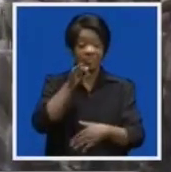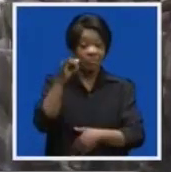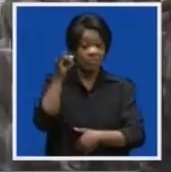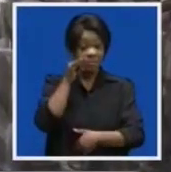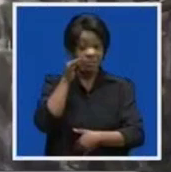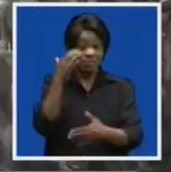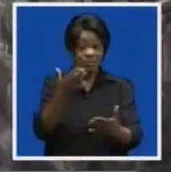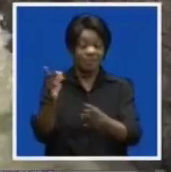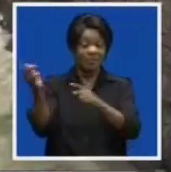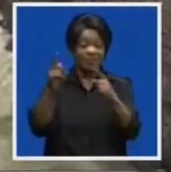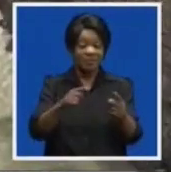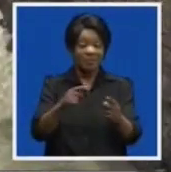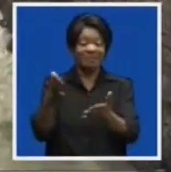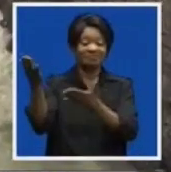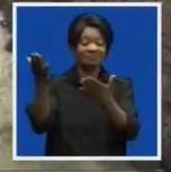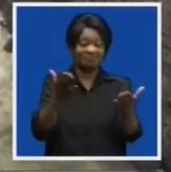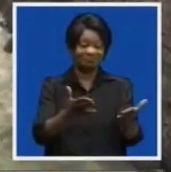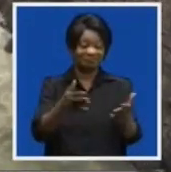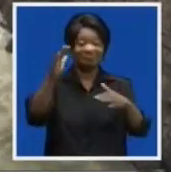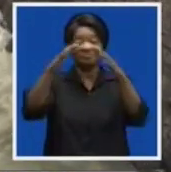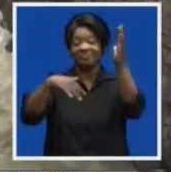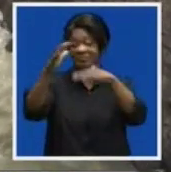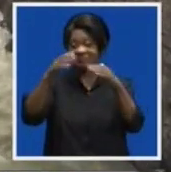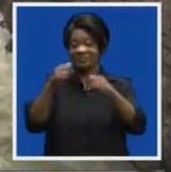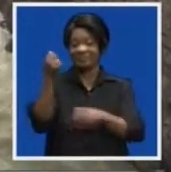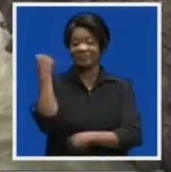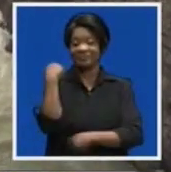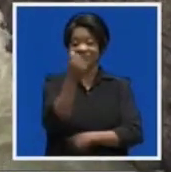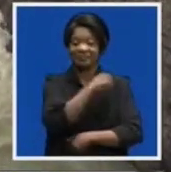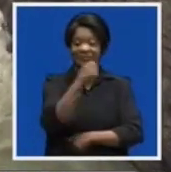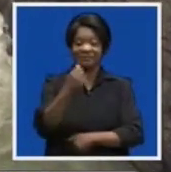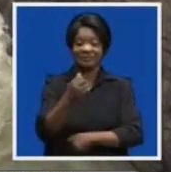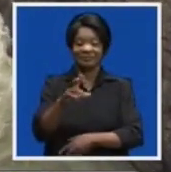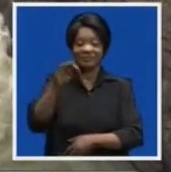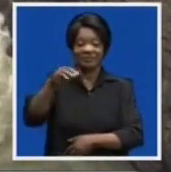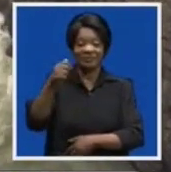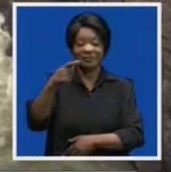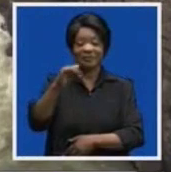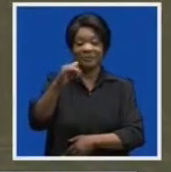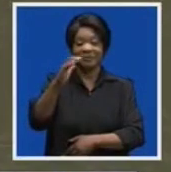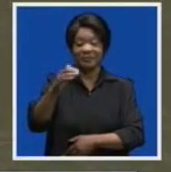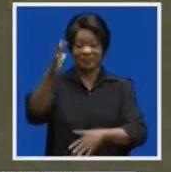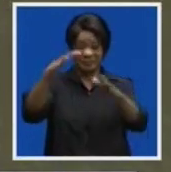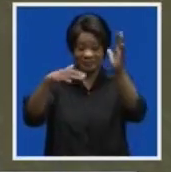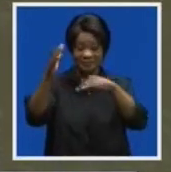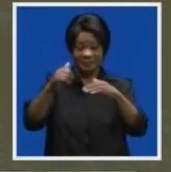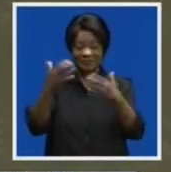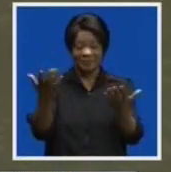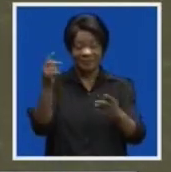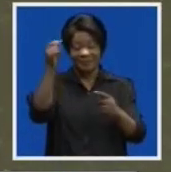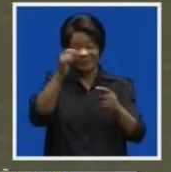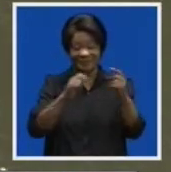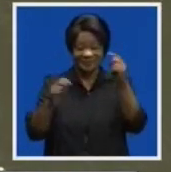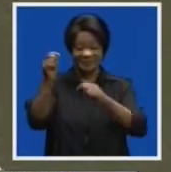brought some of the rain from Kenya. With or without the magic rains from Kenya, the Livingstone Tourism Association is